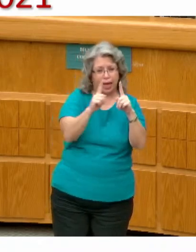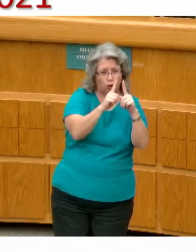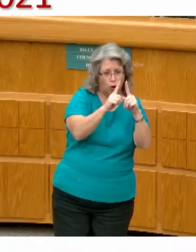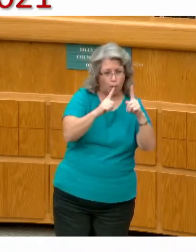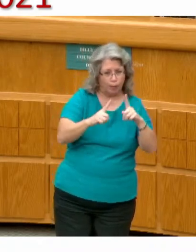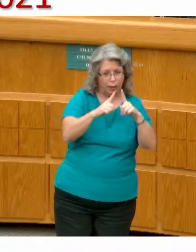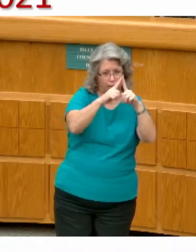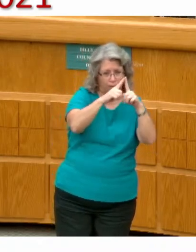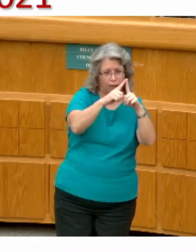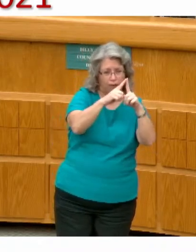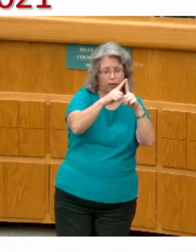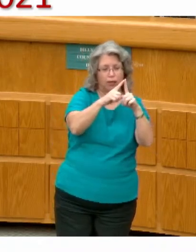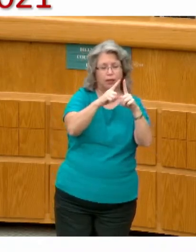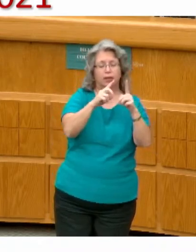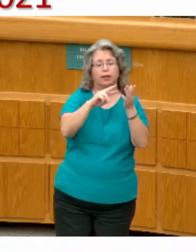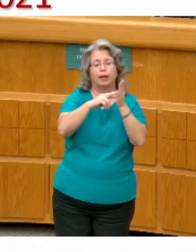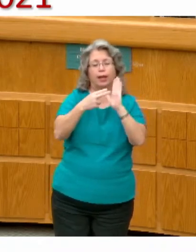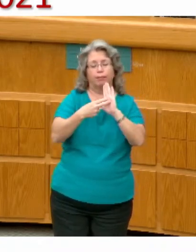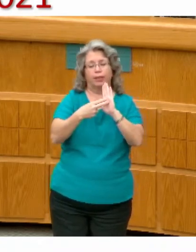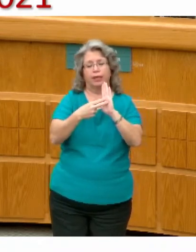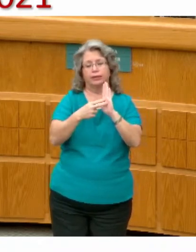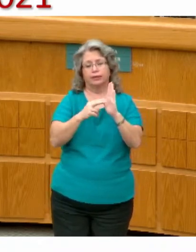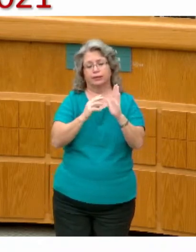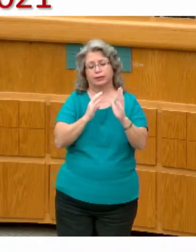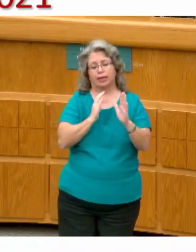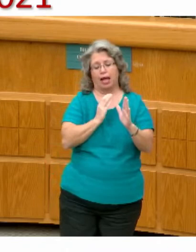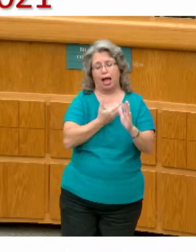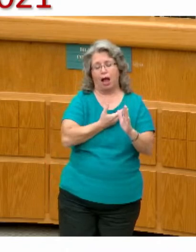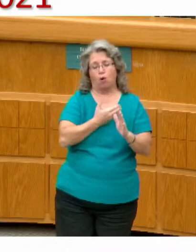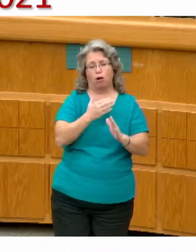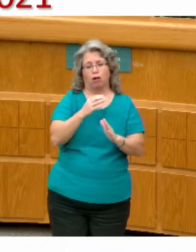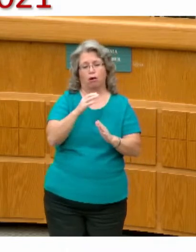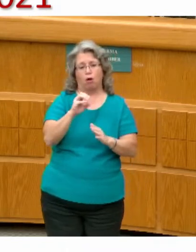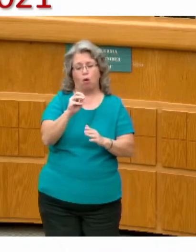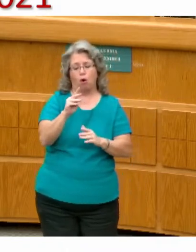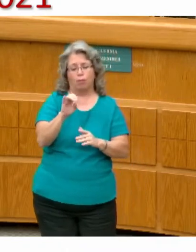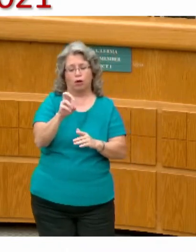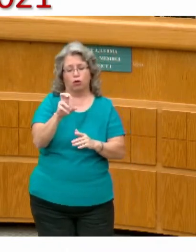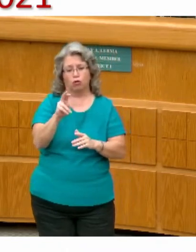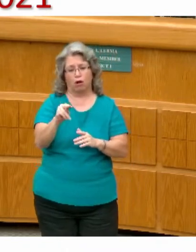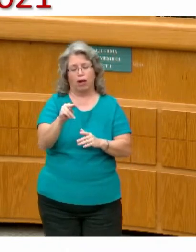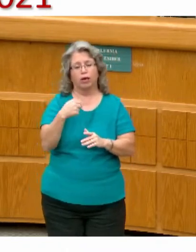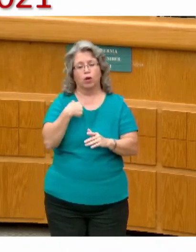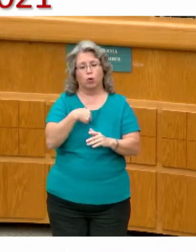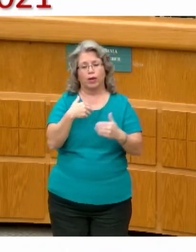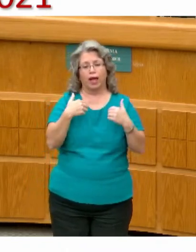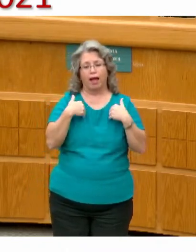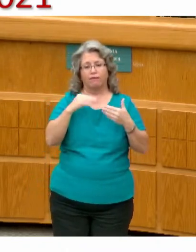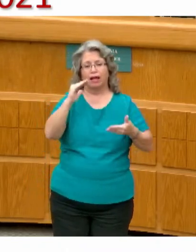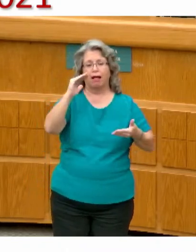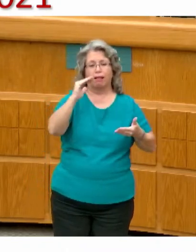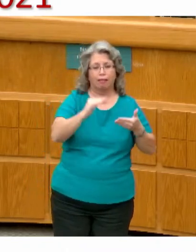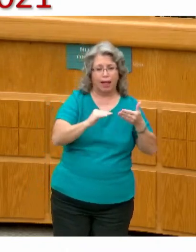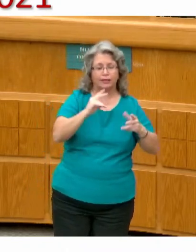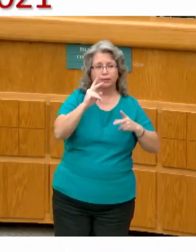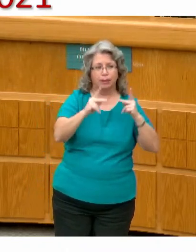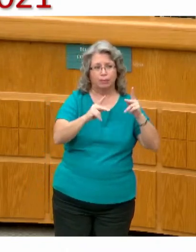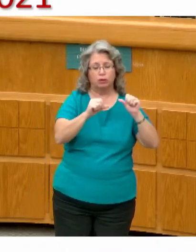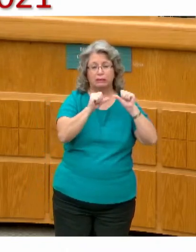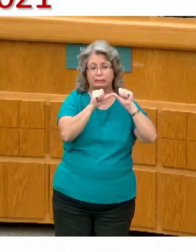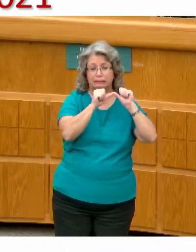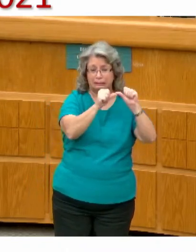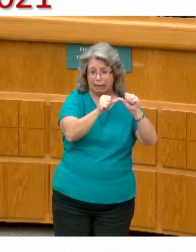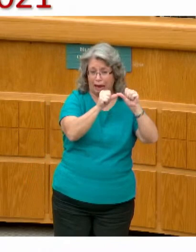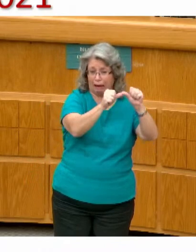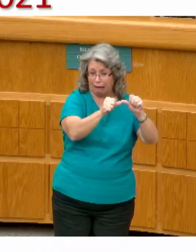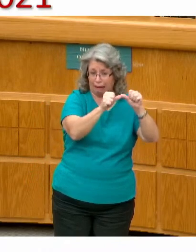the Omicron wave, we're ending up with less people in the hospital over time, but there was still quite a bit of pressure last